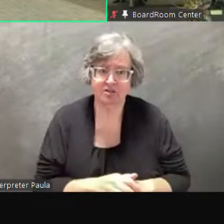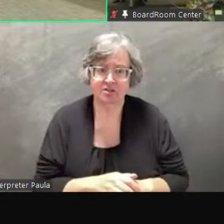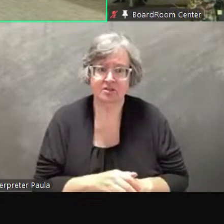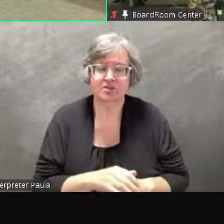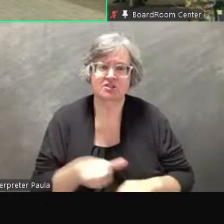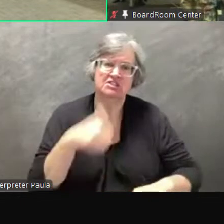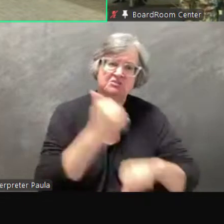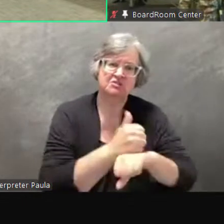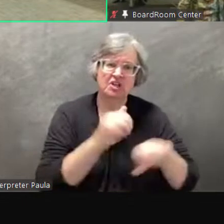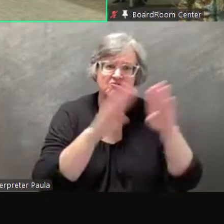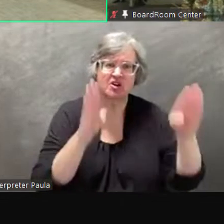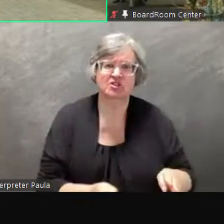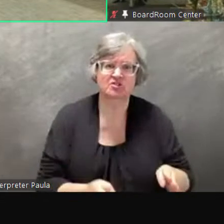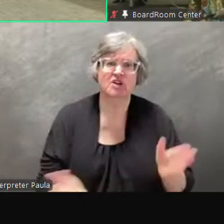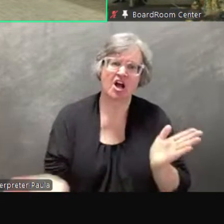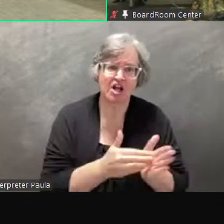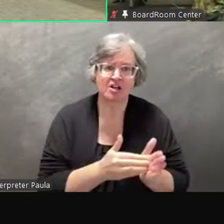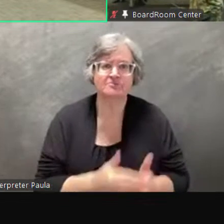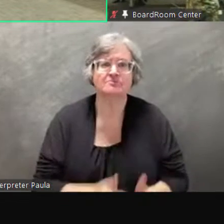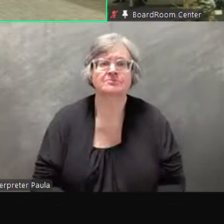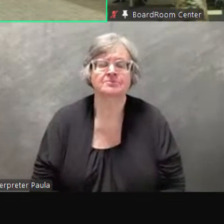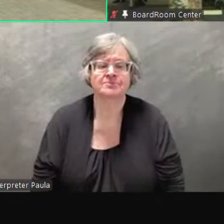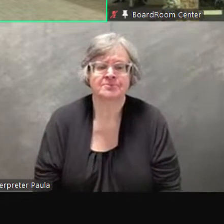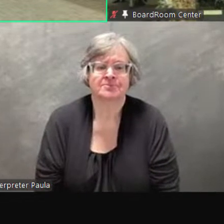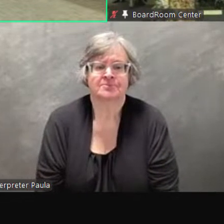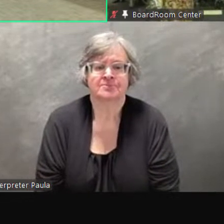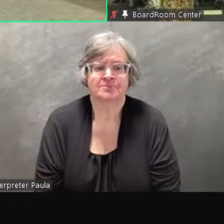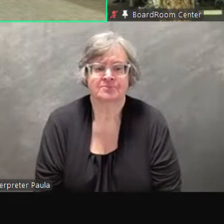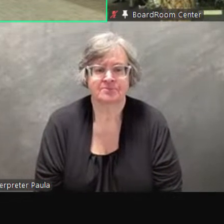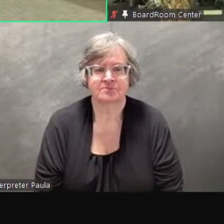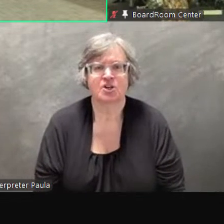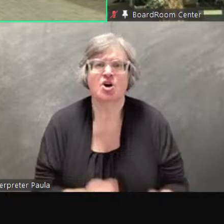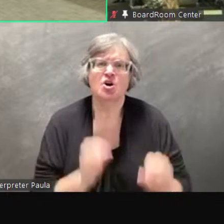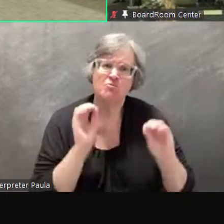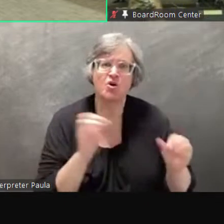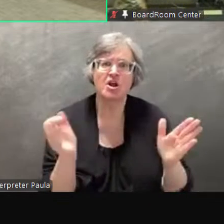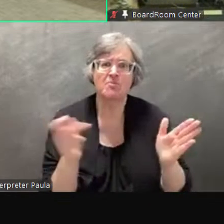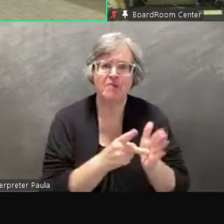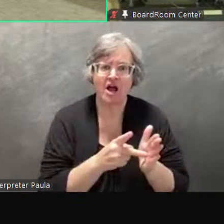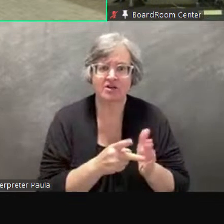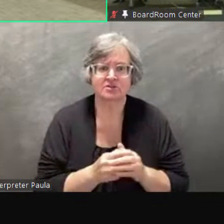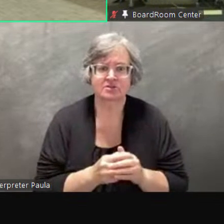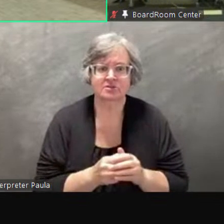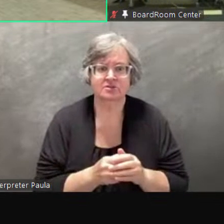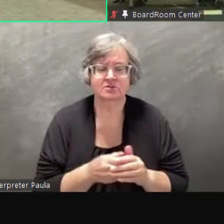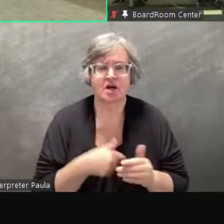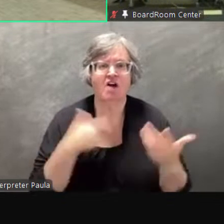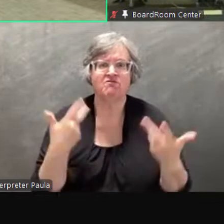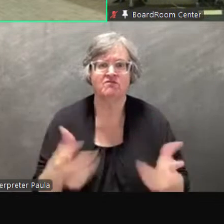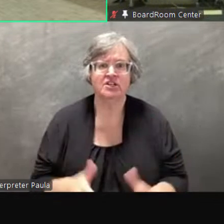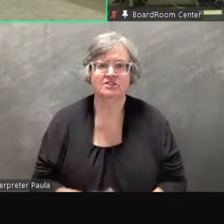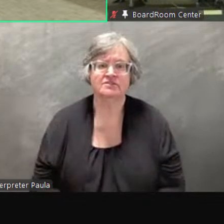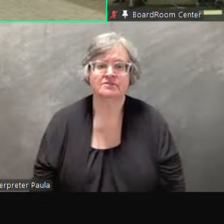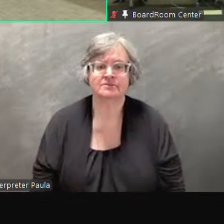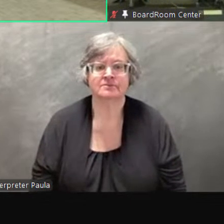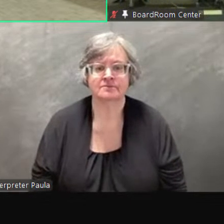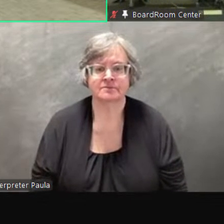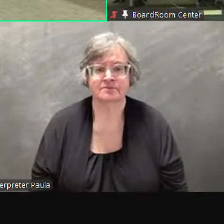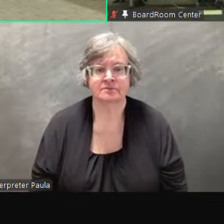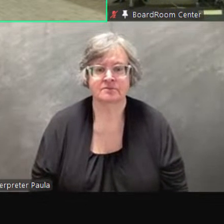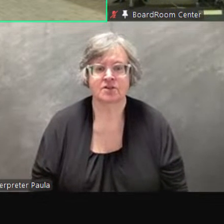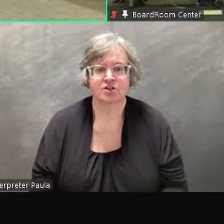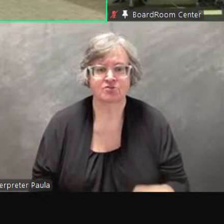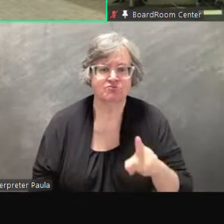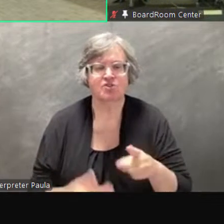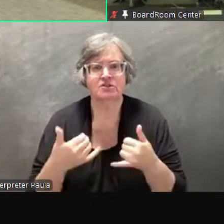back. Put that shelter back. Put it back. When I'm finished. Why do I have to